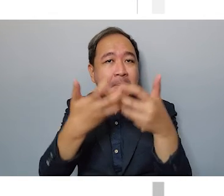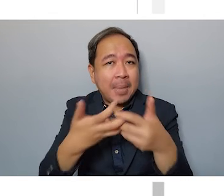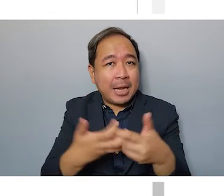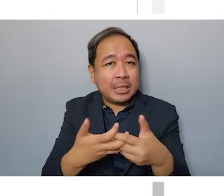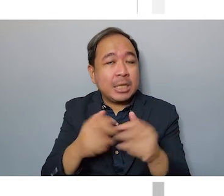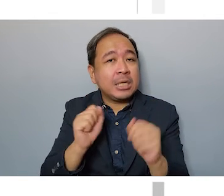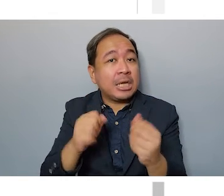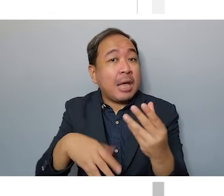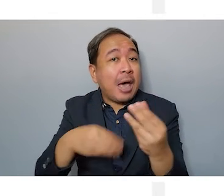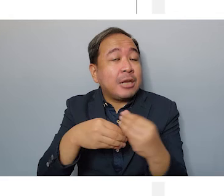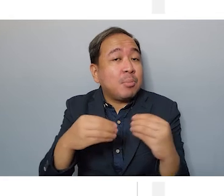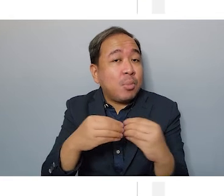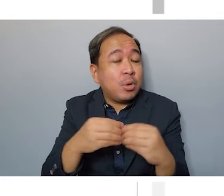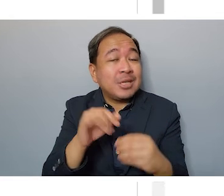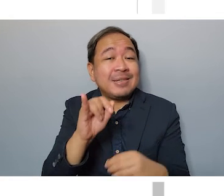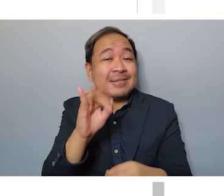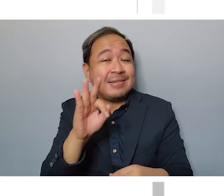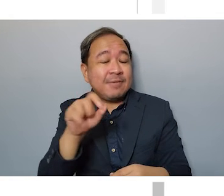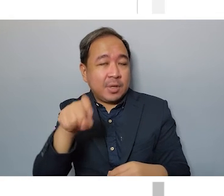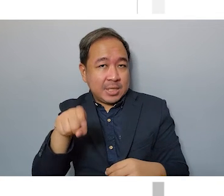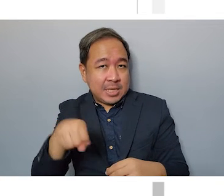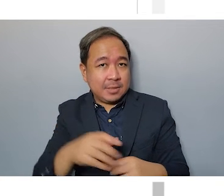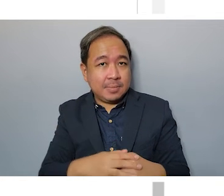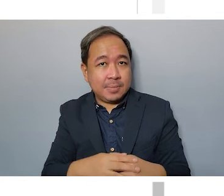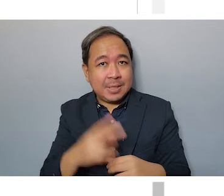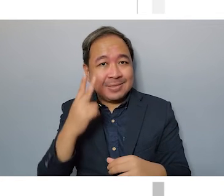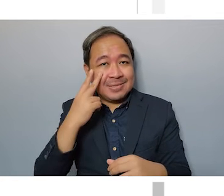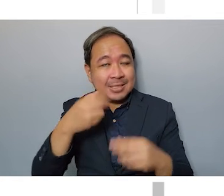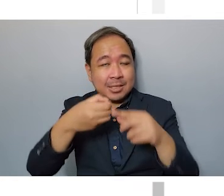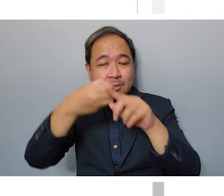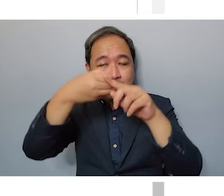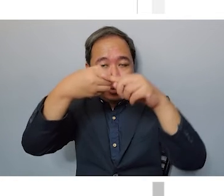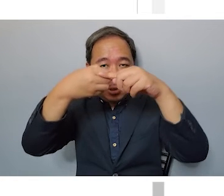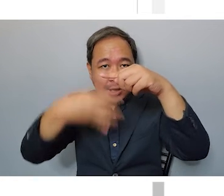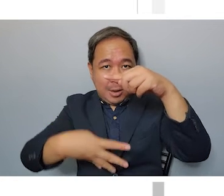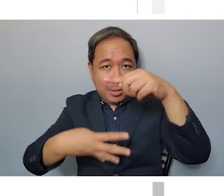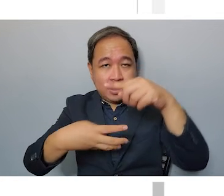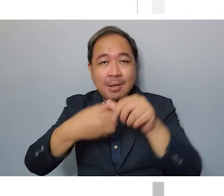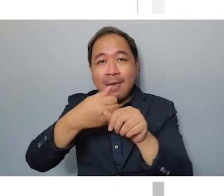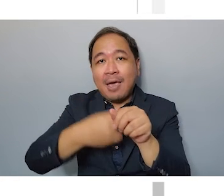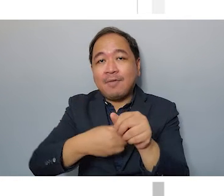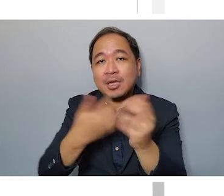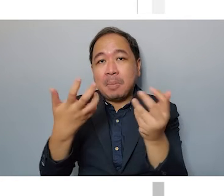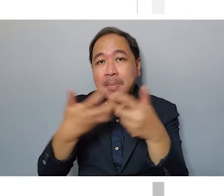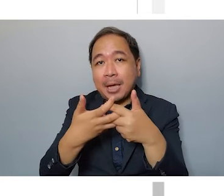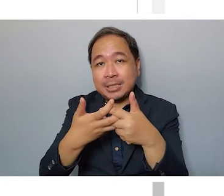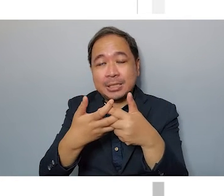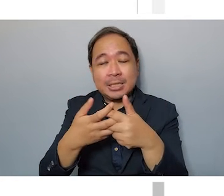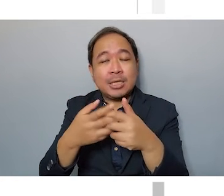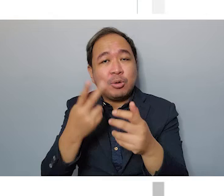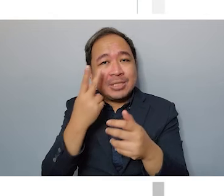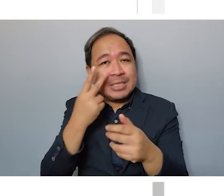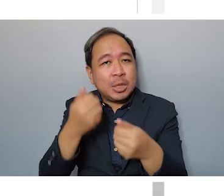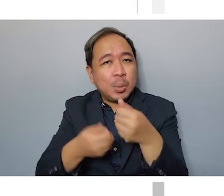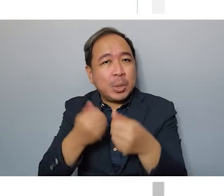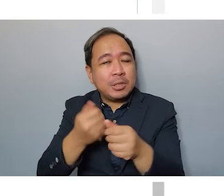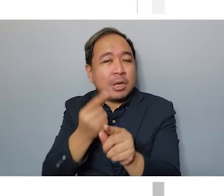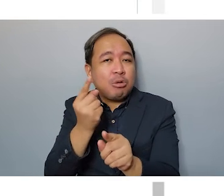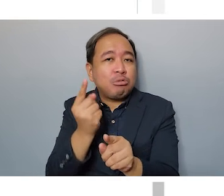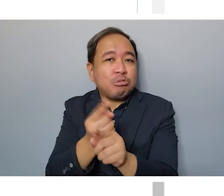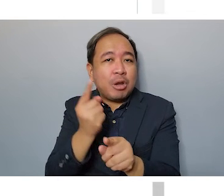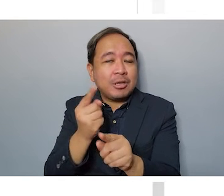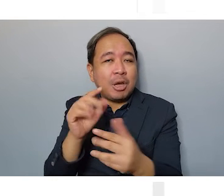may also add more matches as needed. From the drop-down list for each matching value, select the